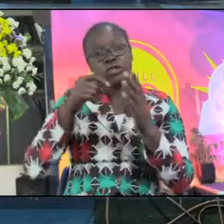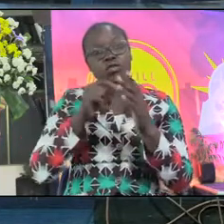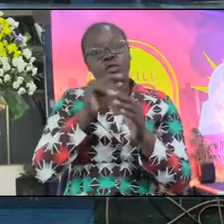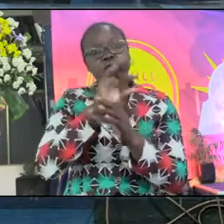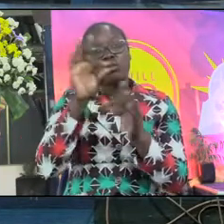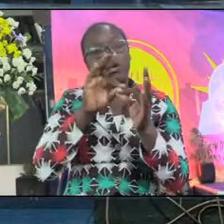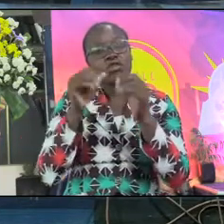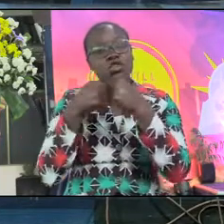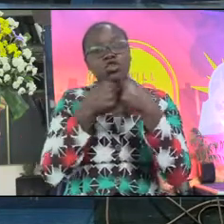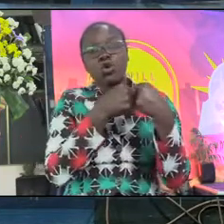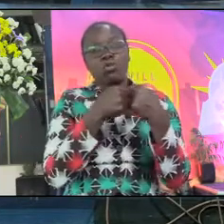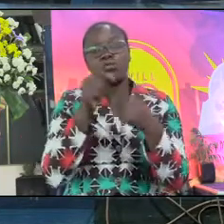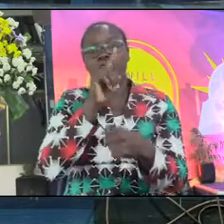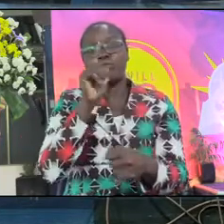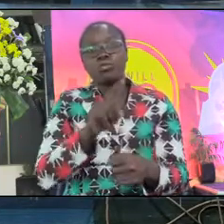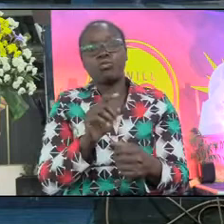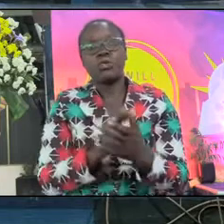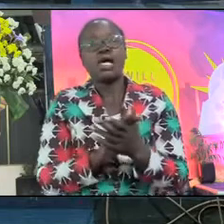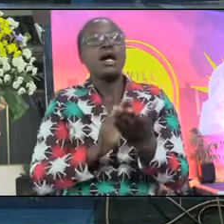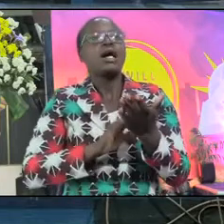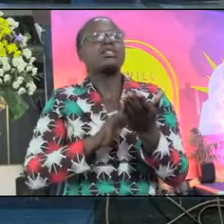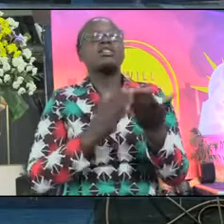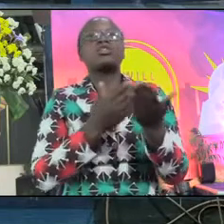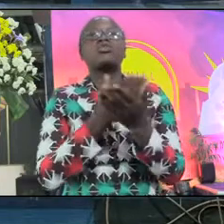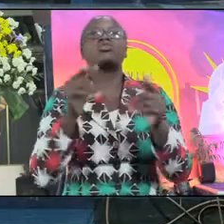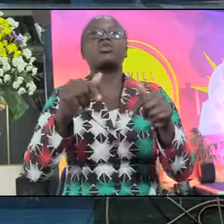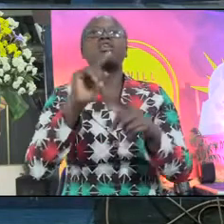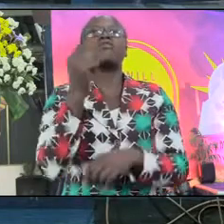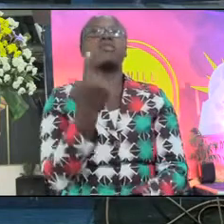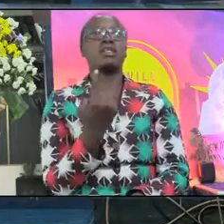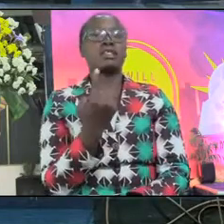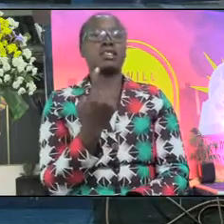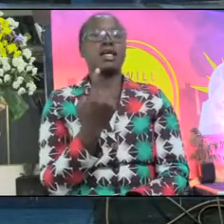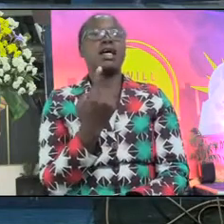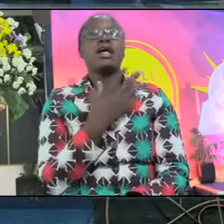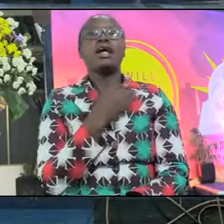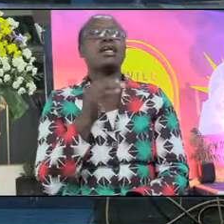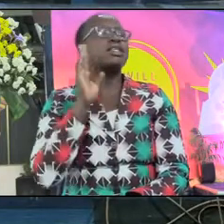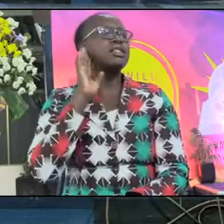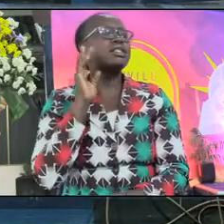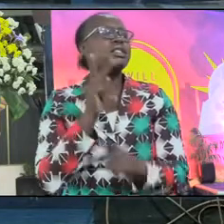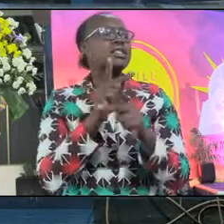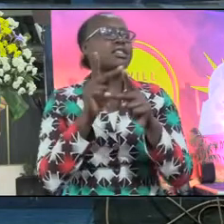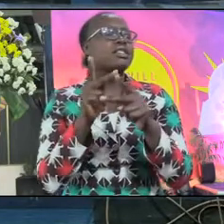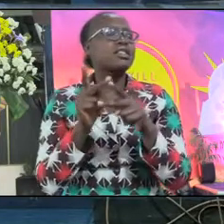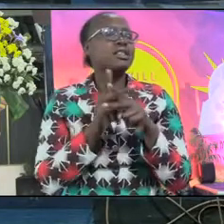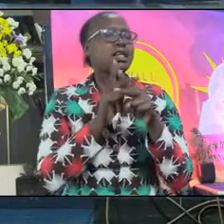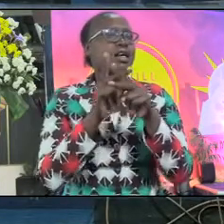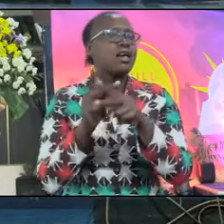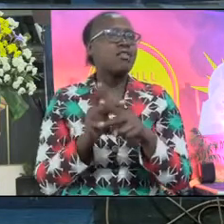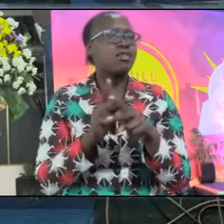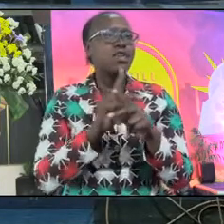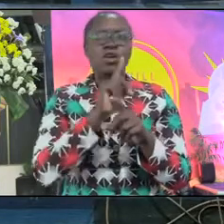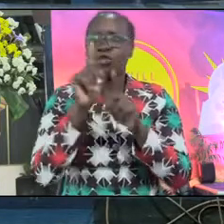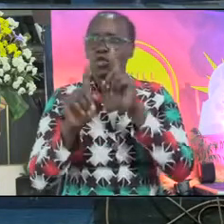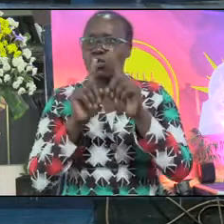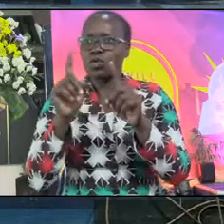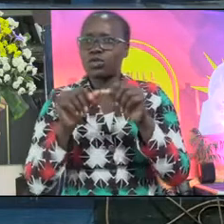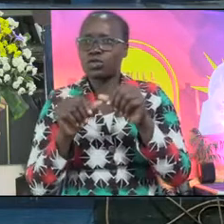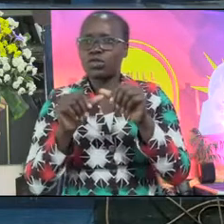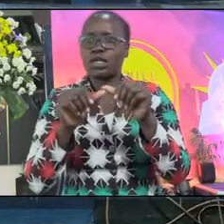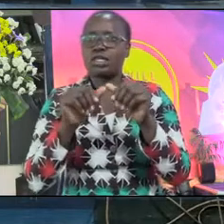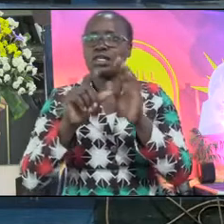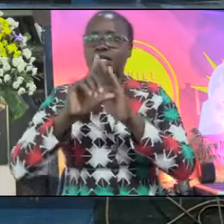the perfect storm? I want to suggest to you today first, and I want you to listen to me very carefully because I'm going to ask you some questions as we go